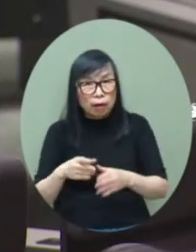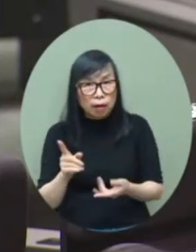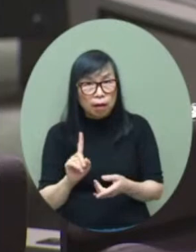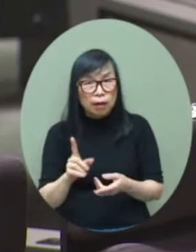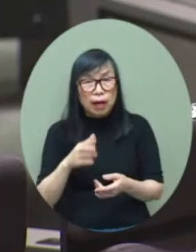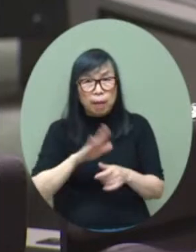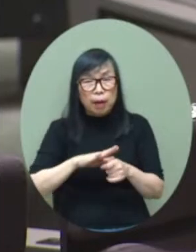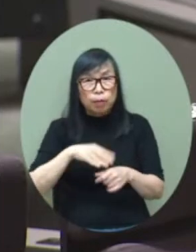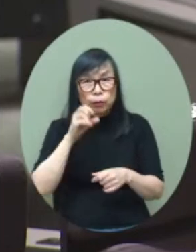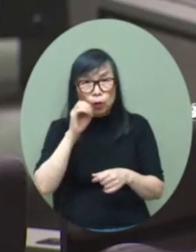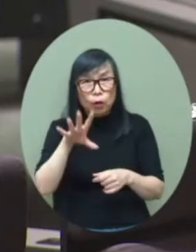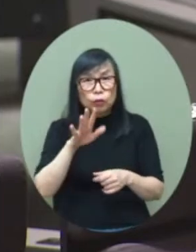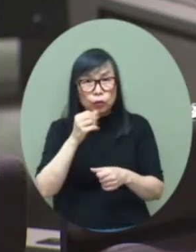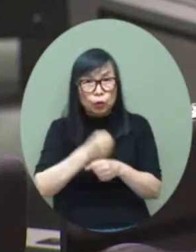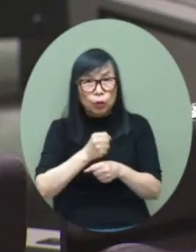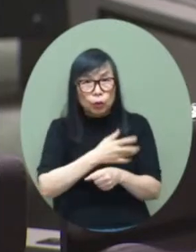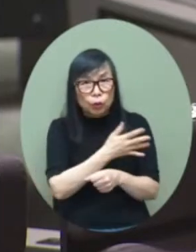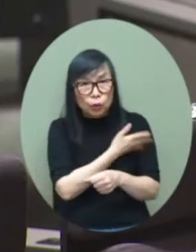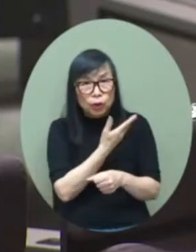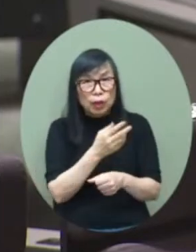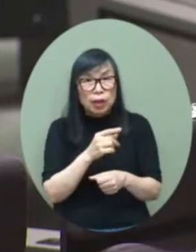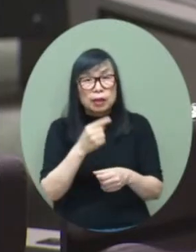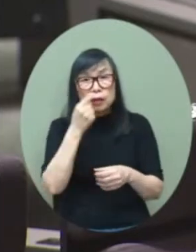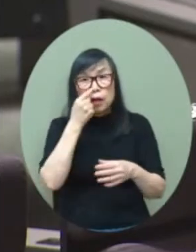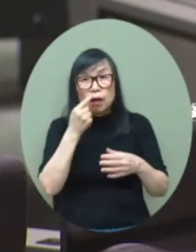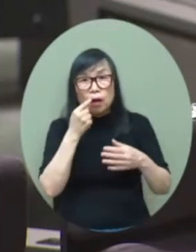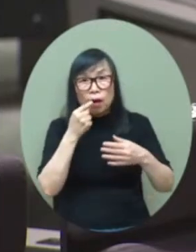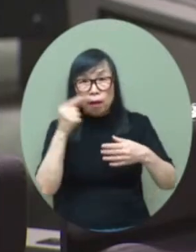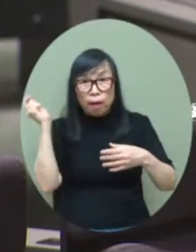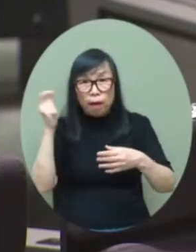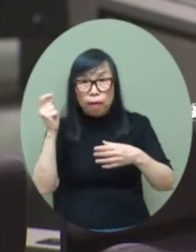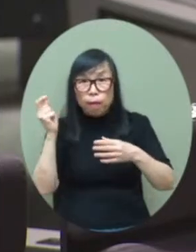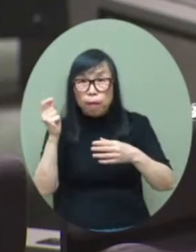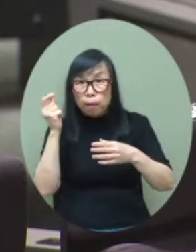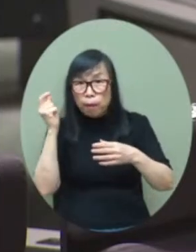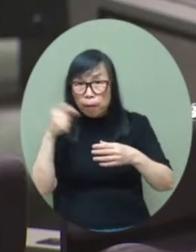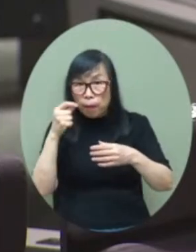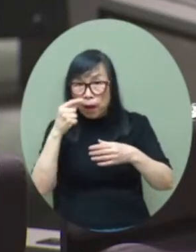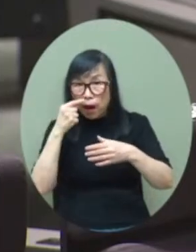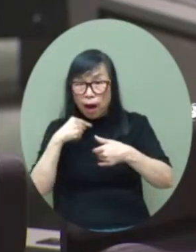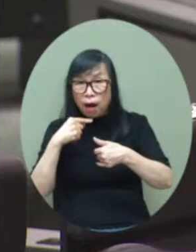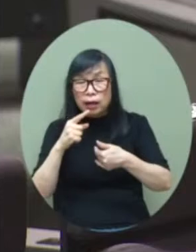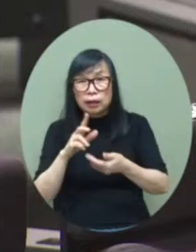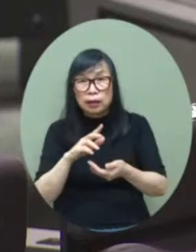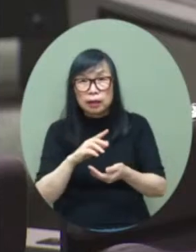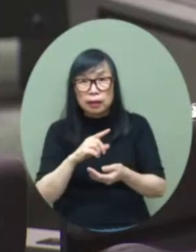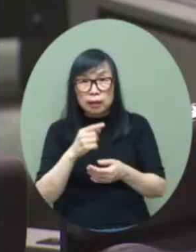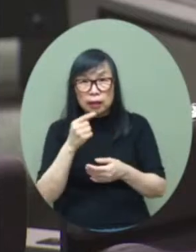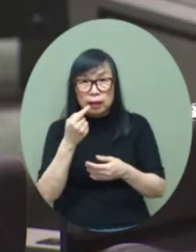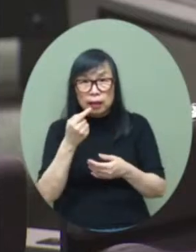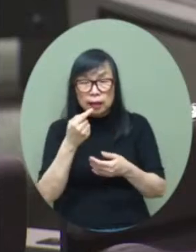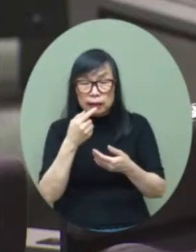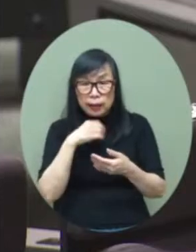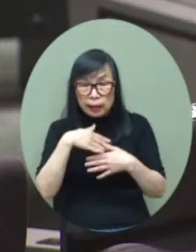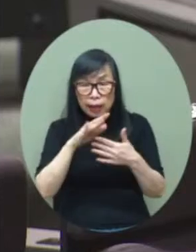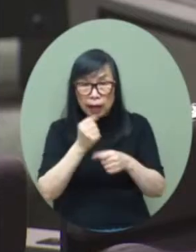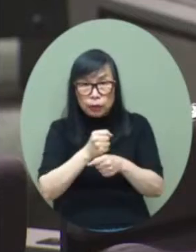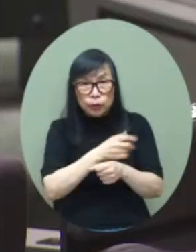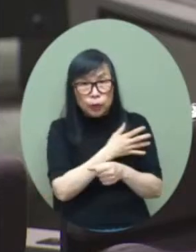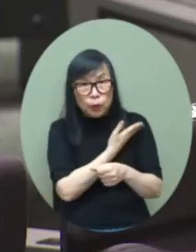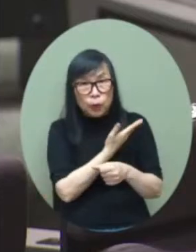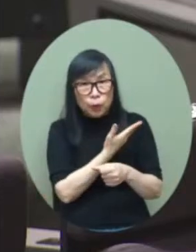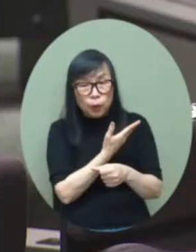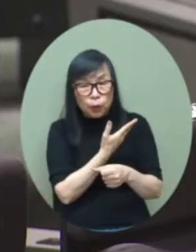member who brought the virus into the ward? And the staff members will have to undergo a PCR test for